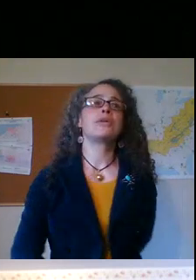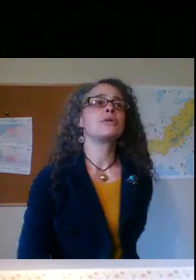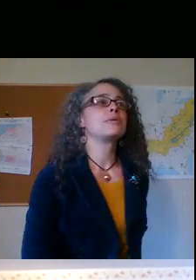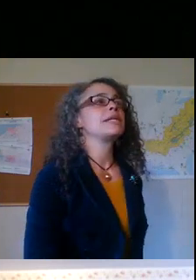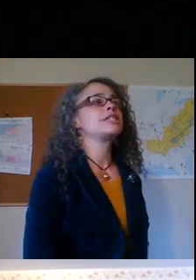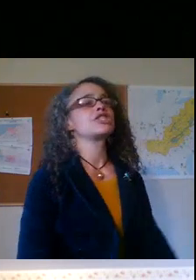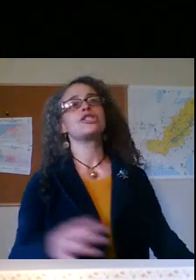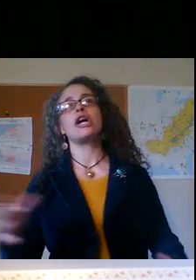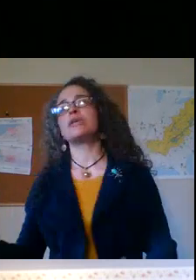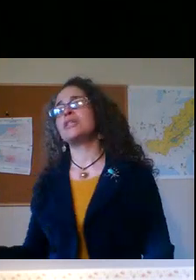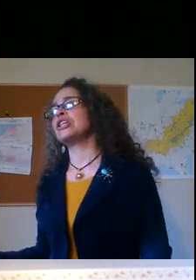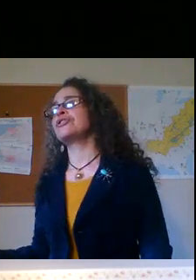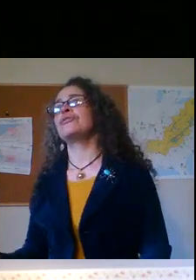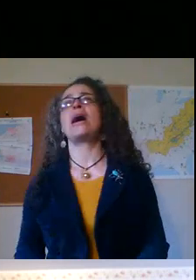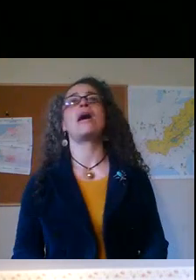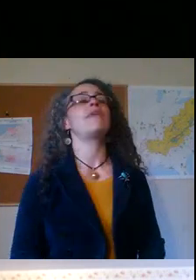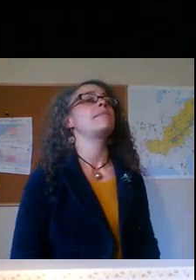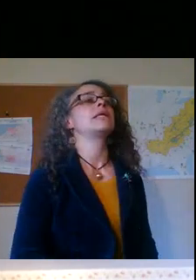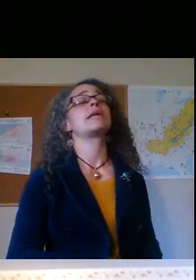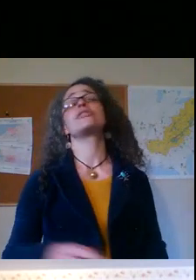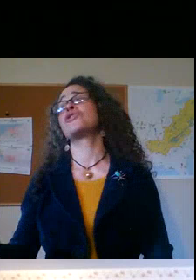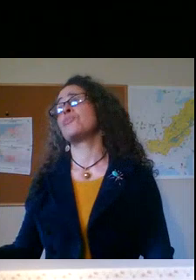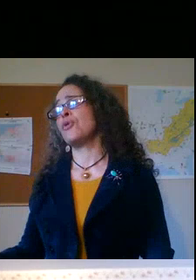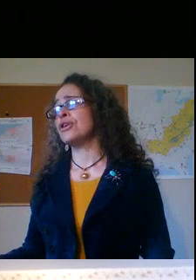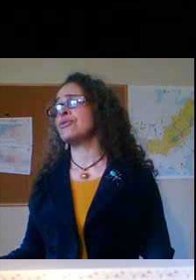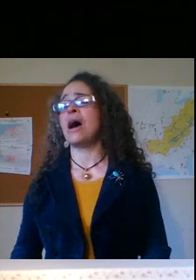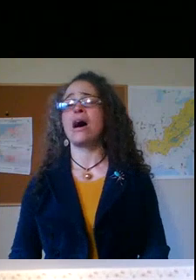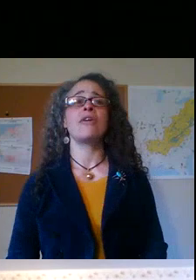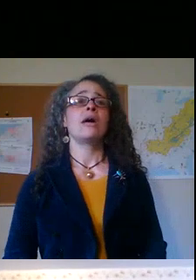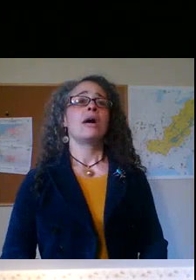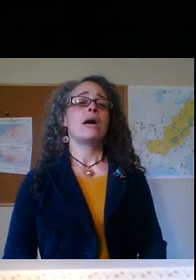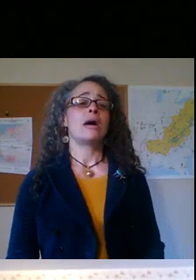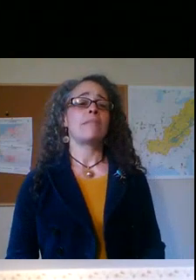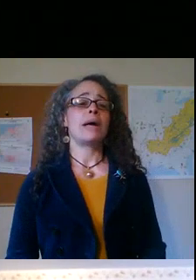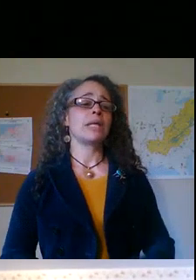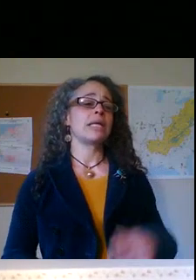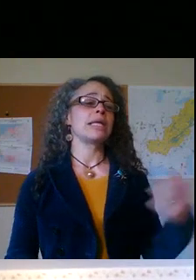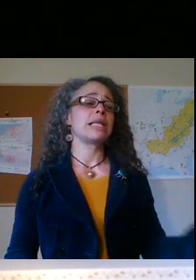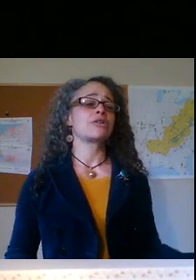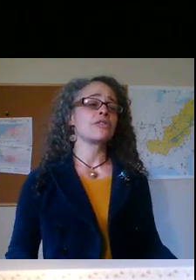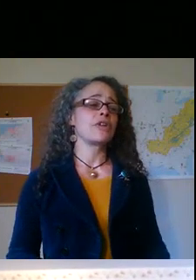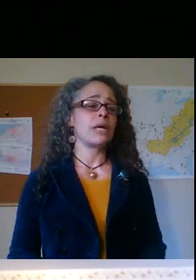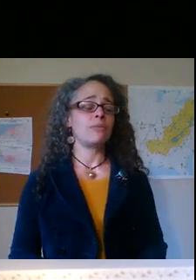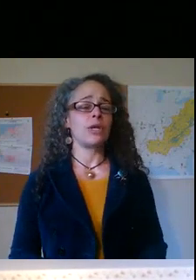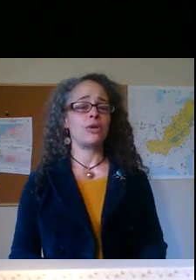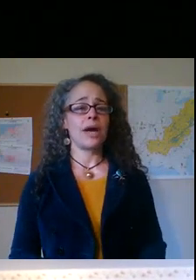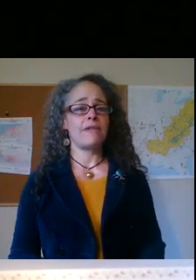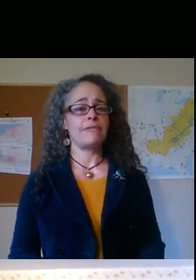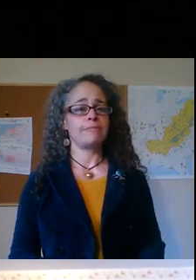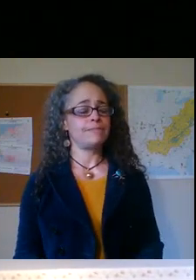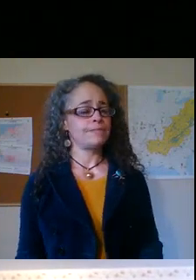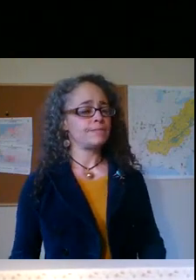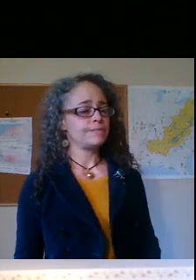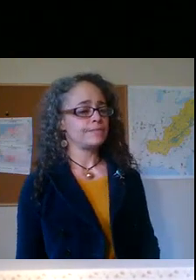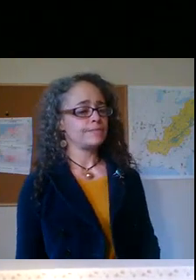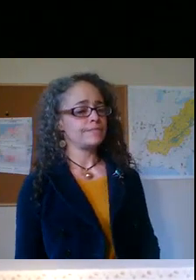much, additional documentation you have, how many letters of support you have, how many letters of commitment you